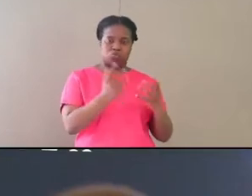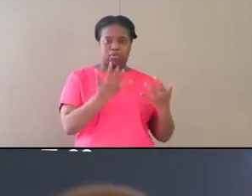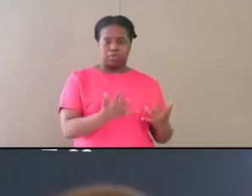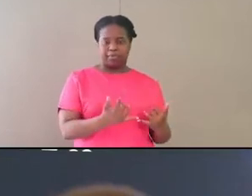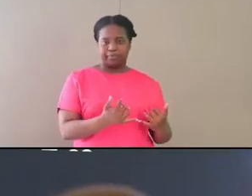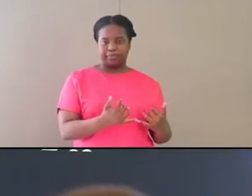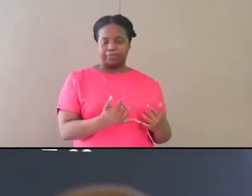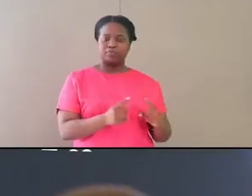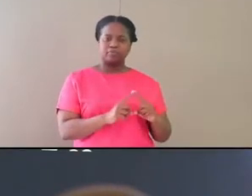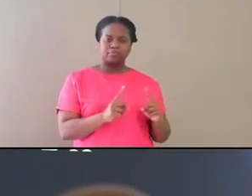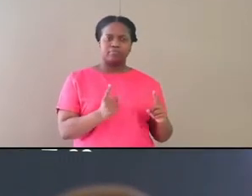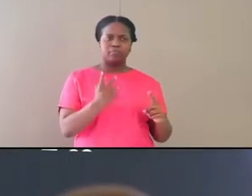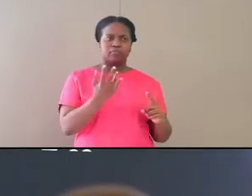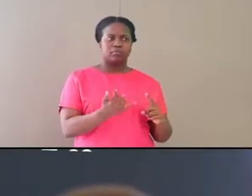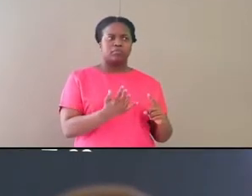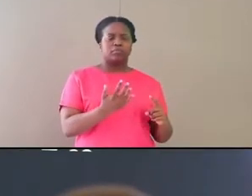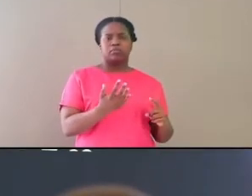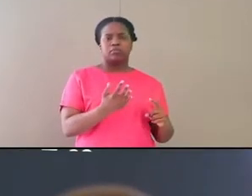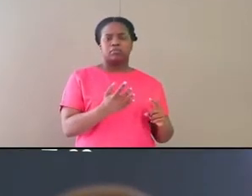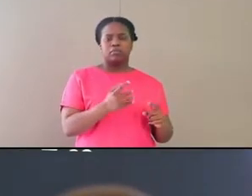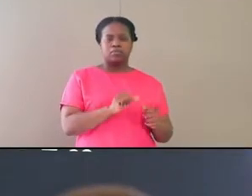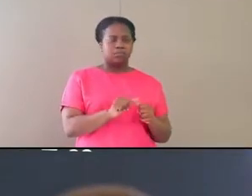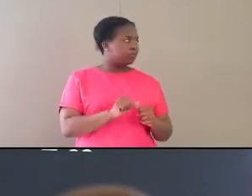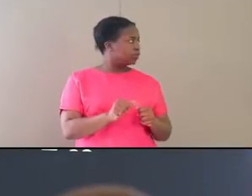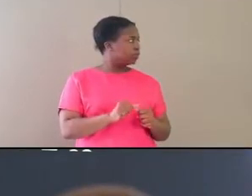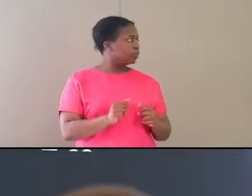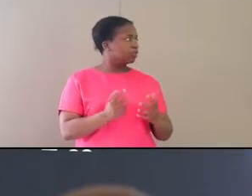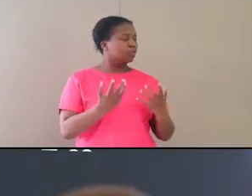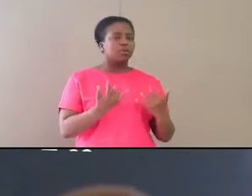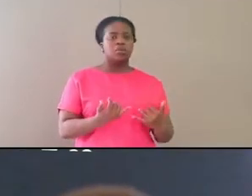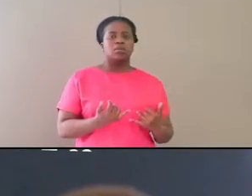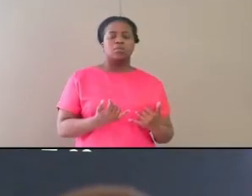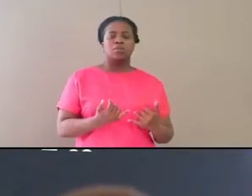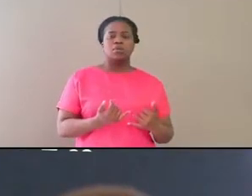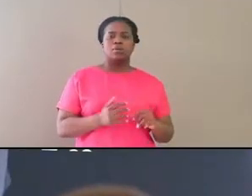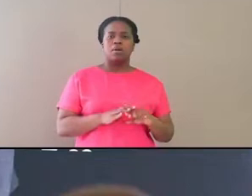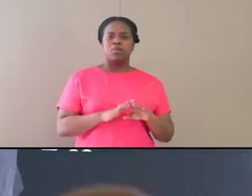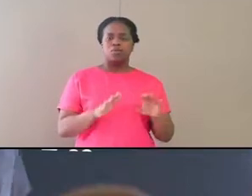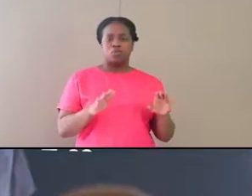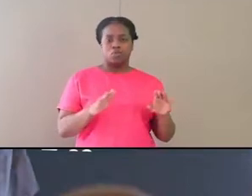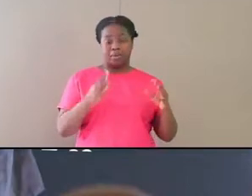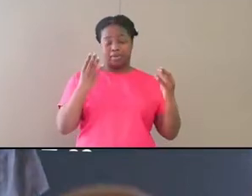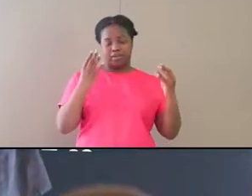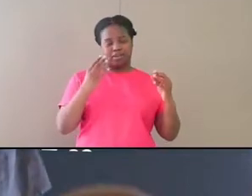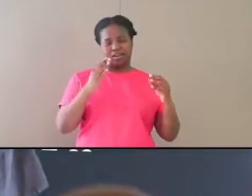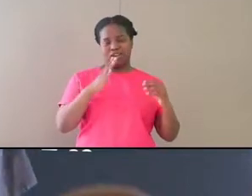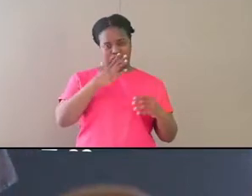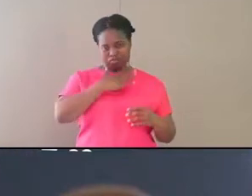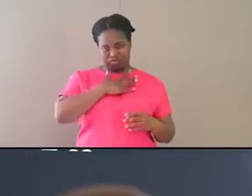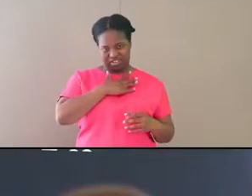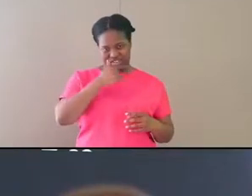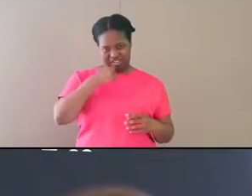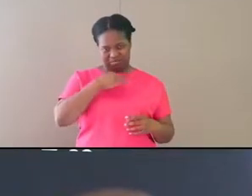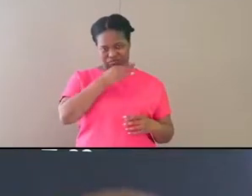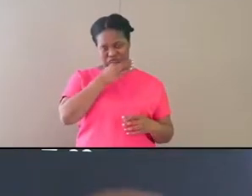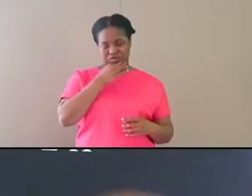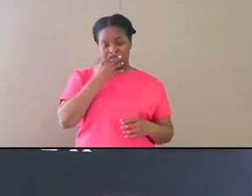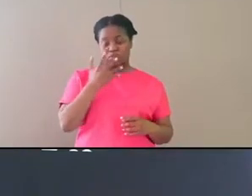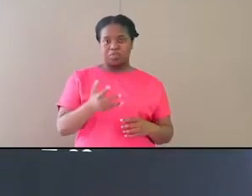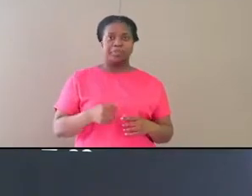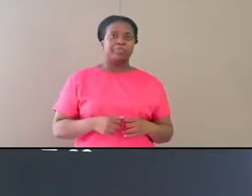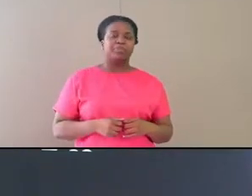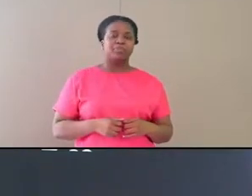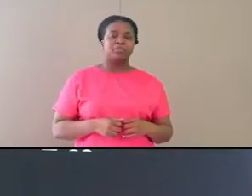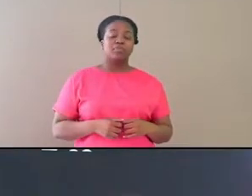reduce the burden of stunting. Now, I'm not going to be popular when I say this. Ultimately,